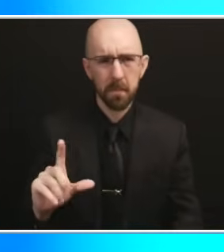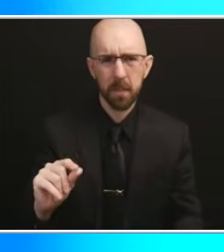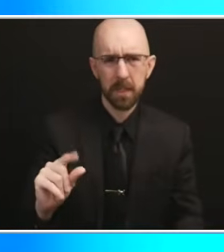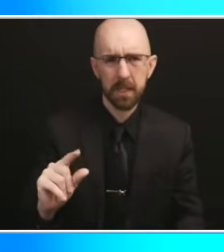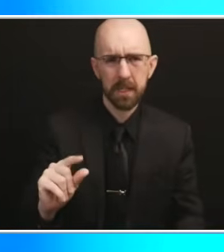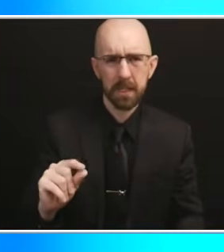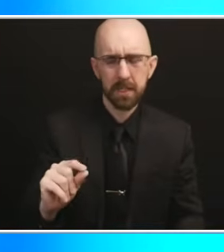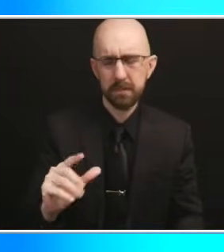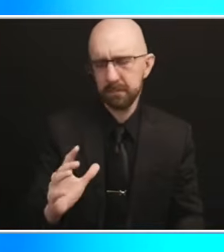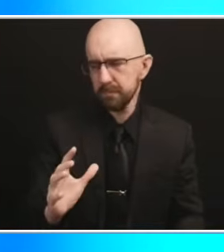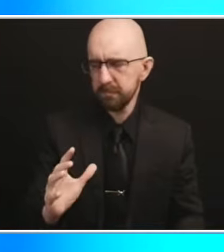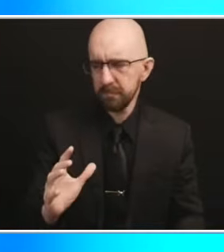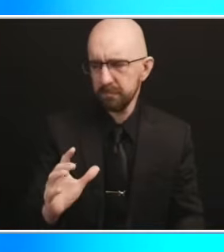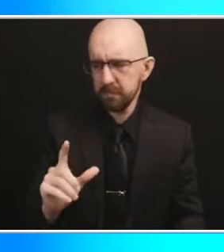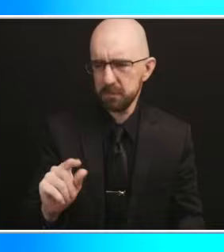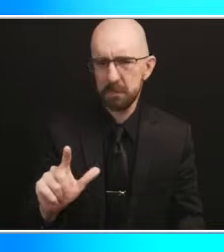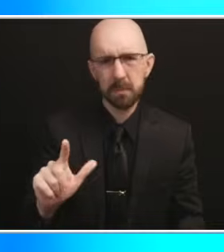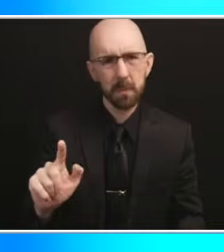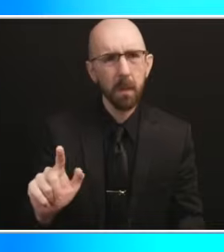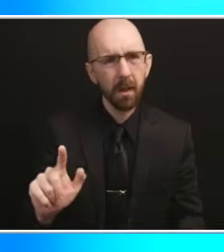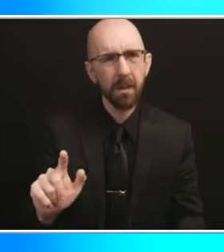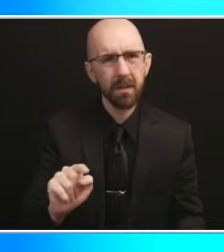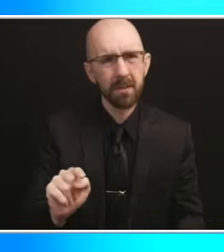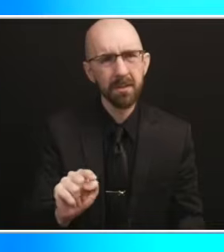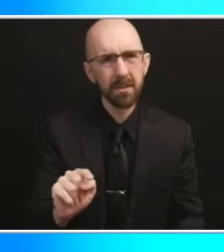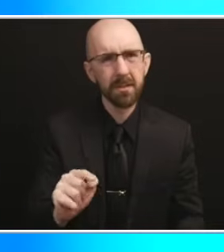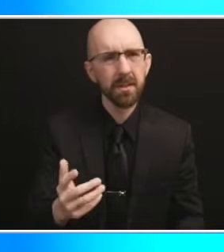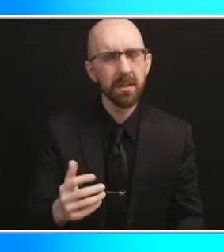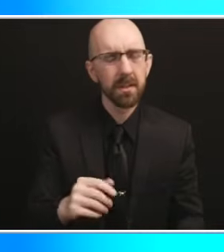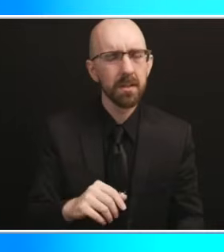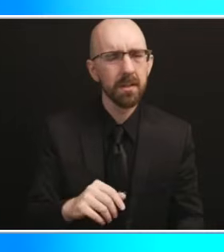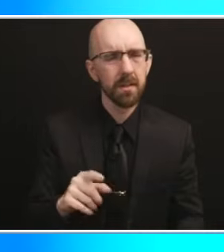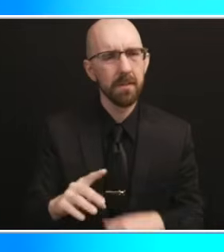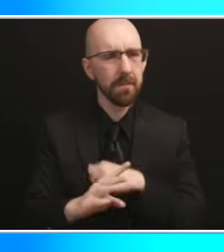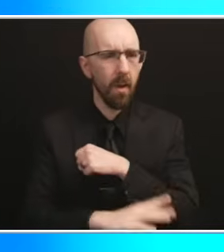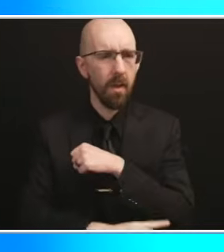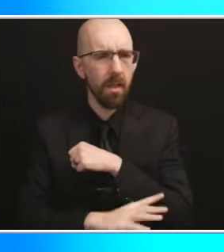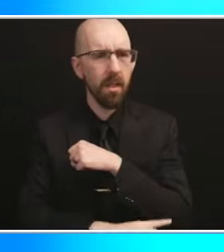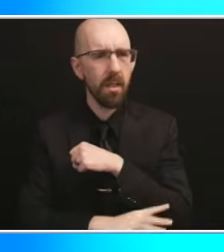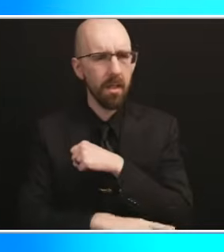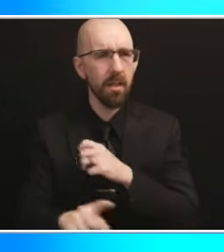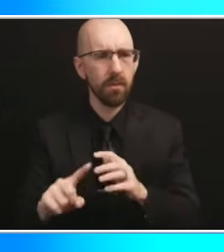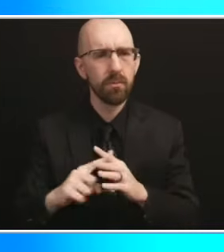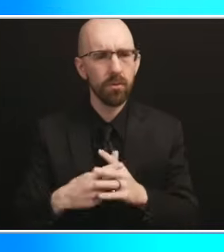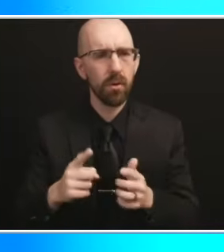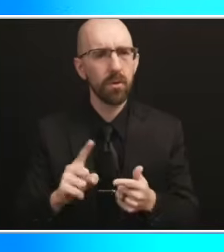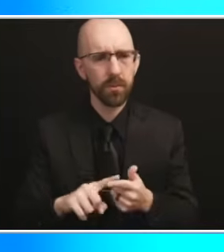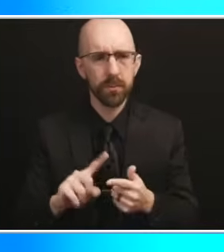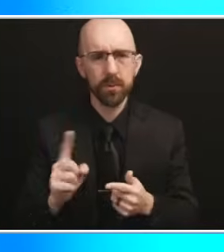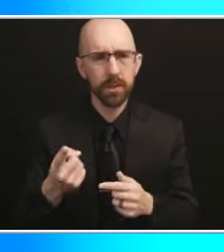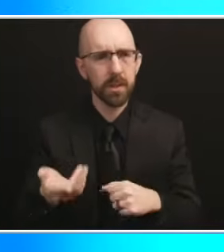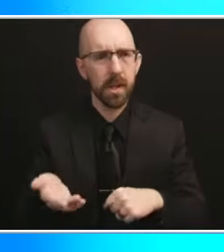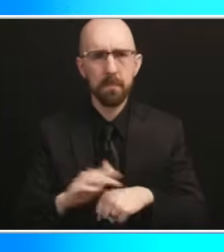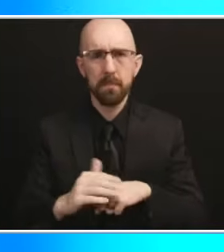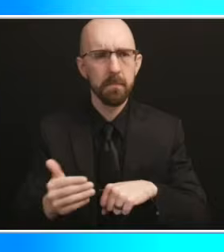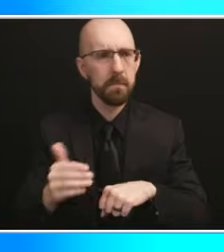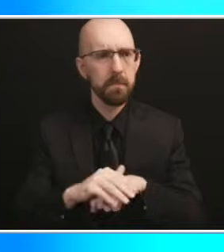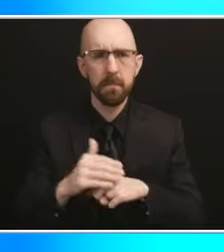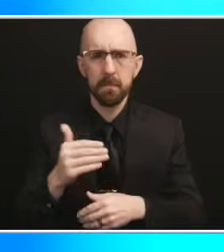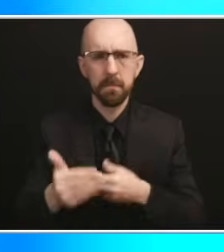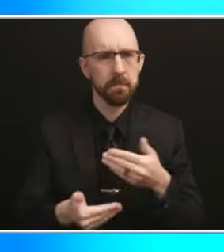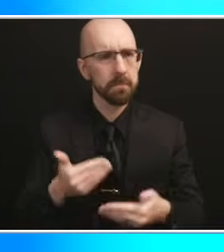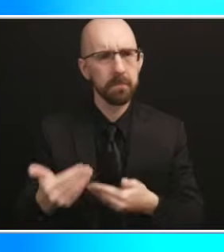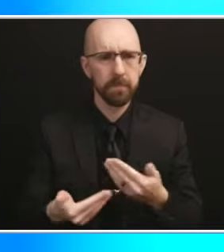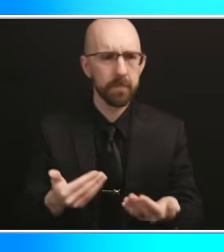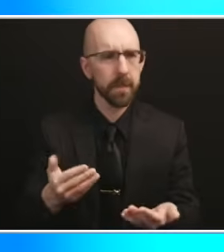2021 in the fall that it started to just amp up and progress, and then